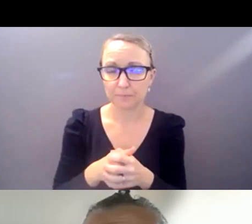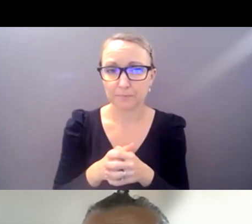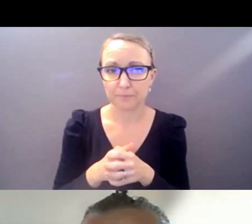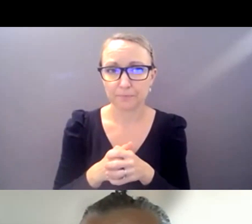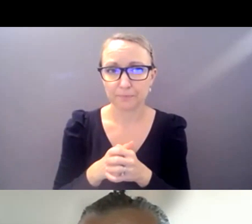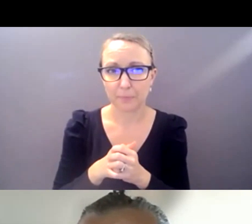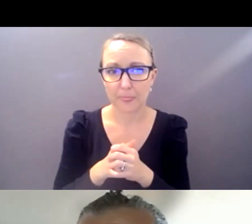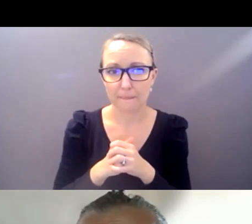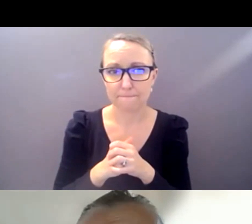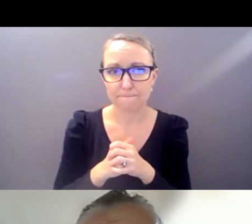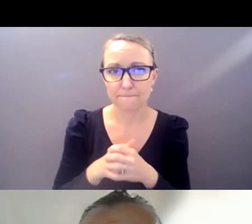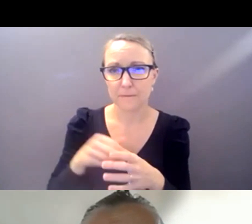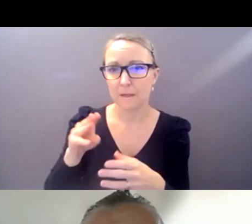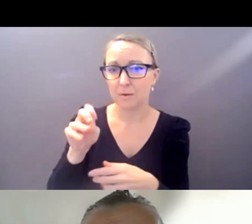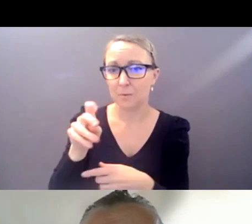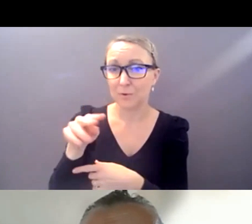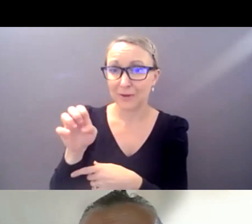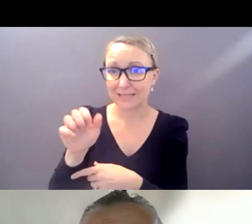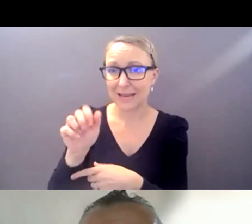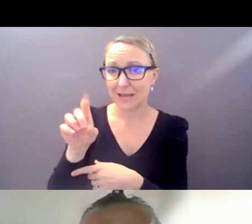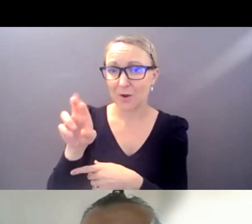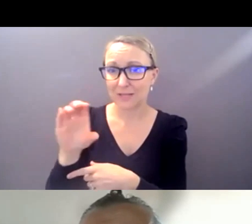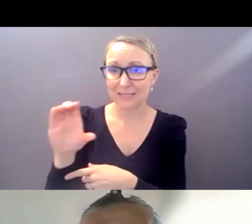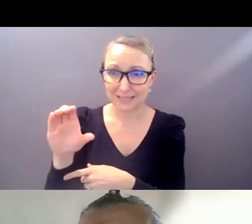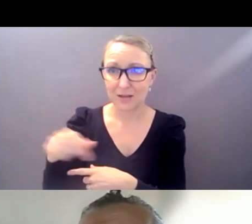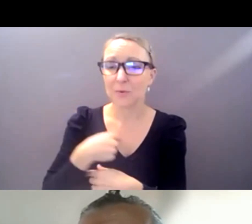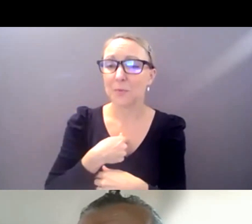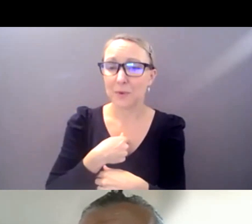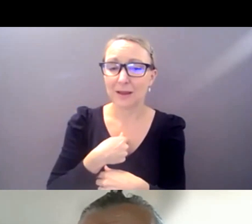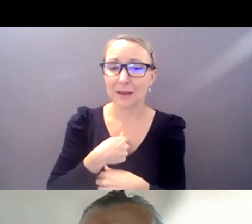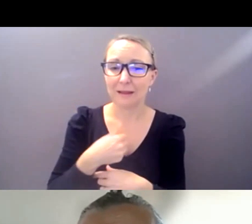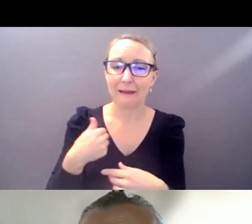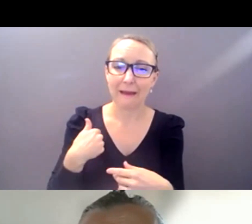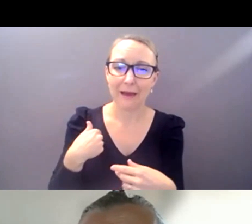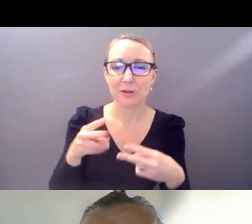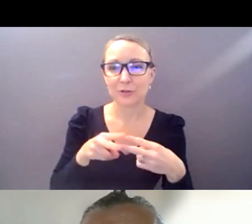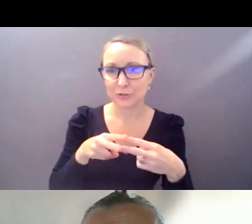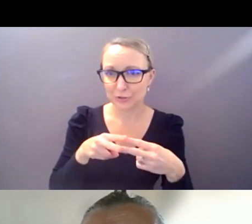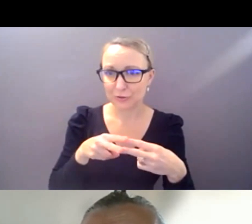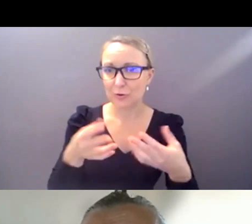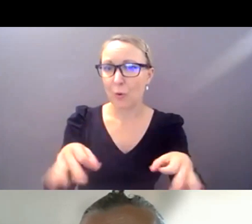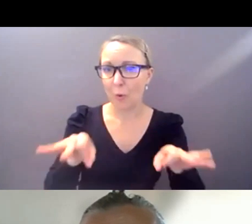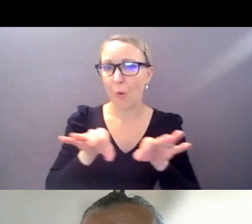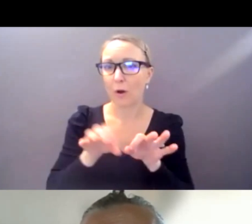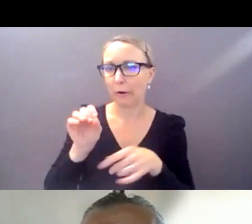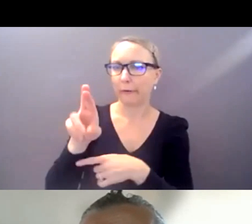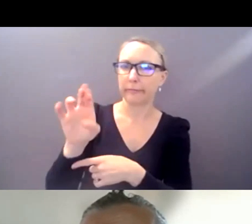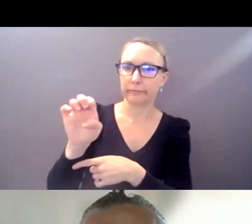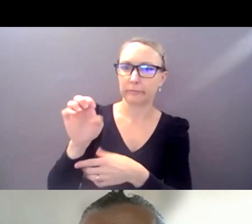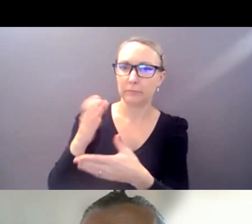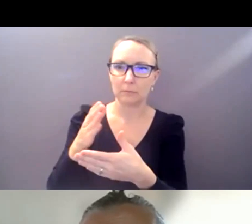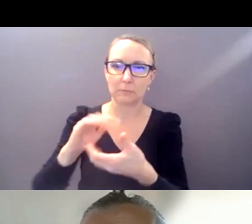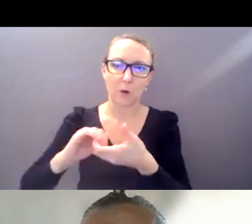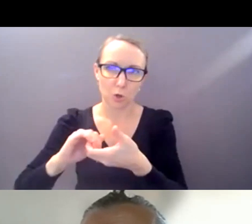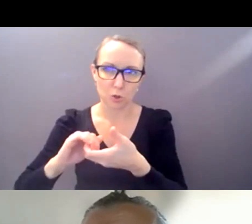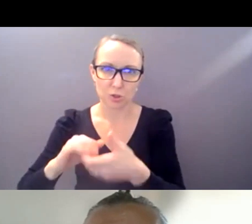So in Marin's ADRC, we really have two what we call core partners, and that's our AAA and our